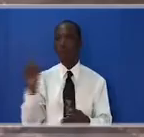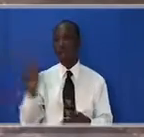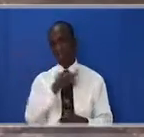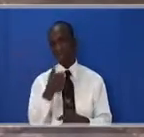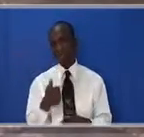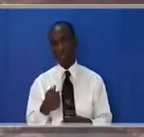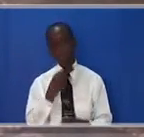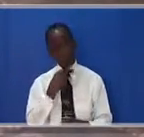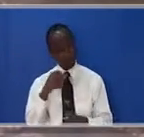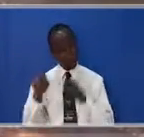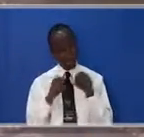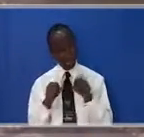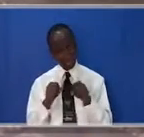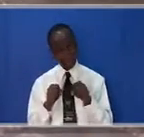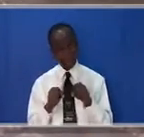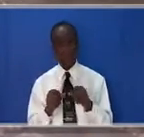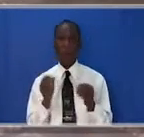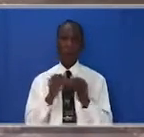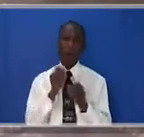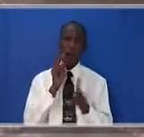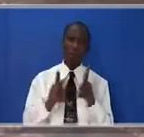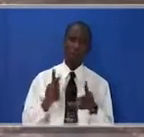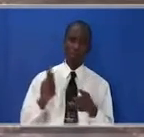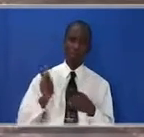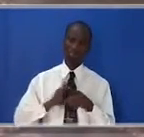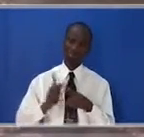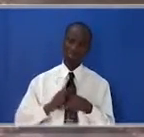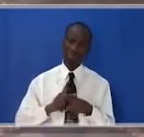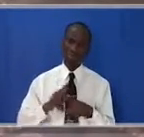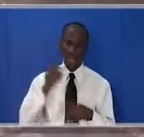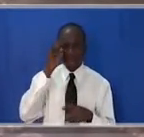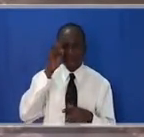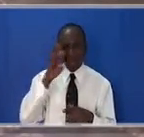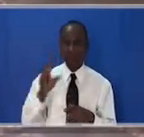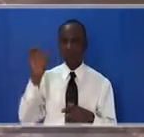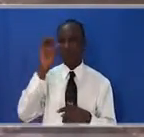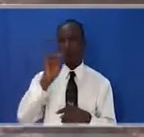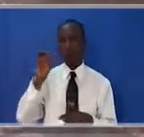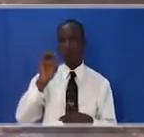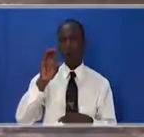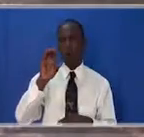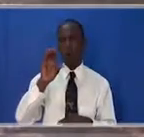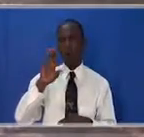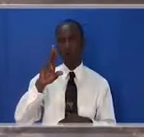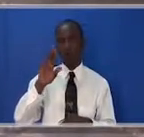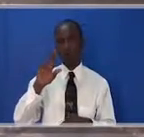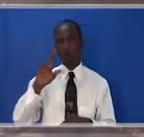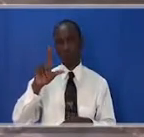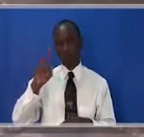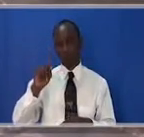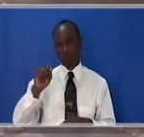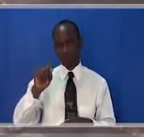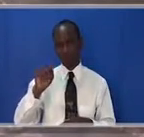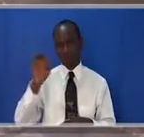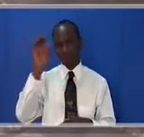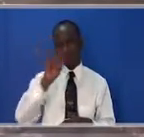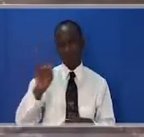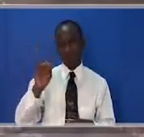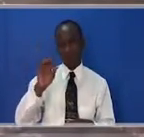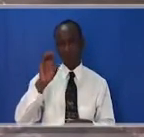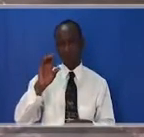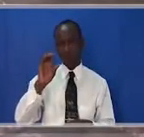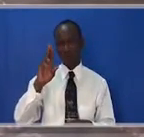and people who practice occultism, to whom they had already gone for powers to do what they do.